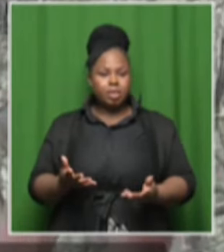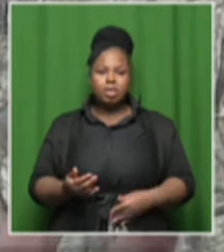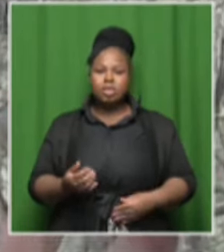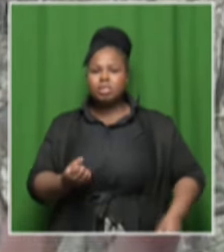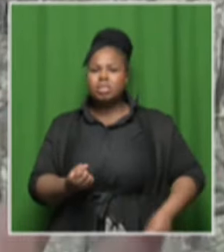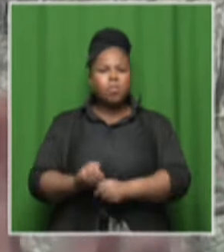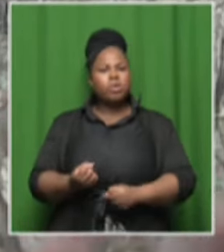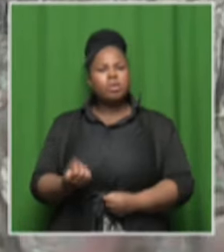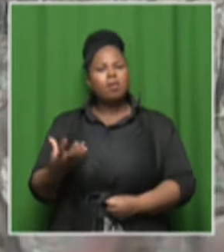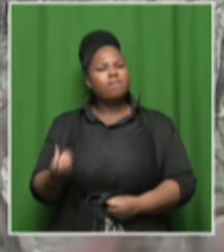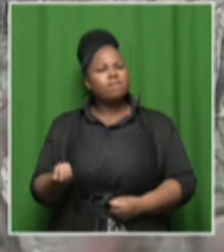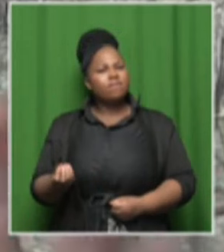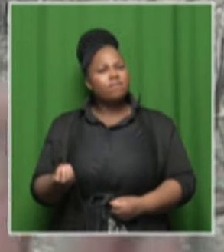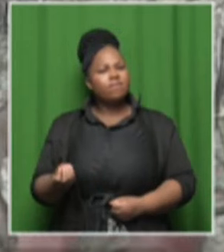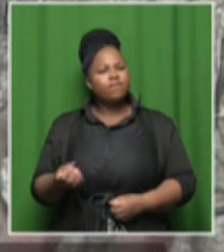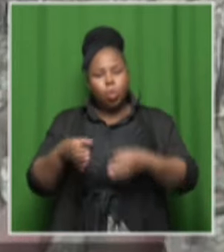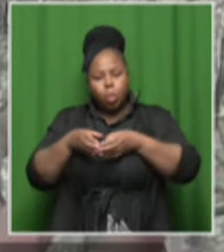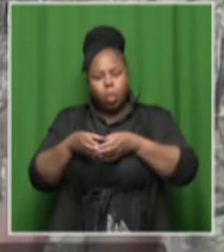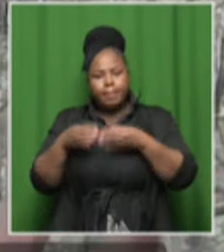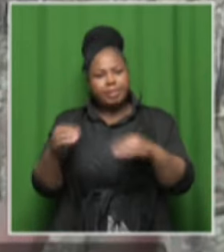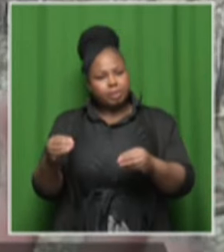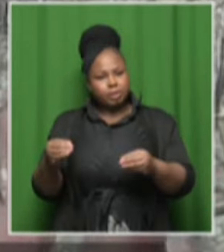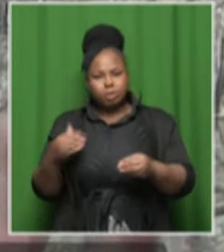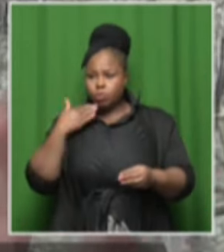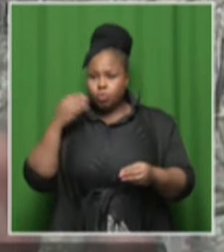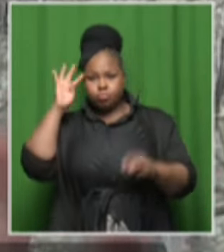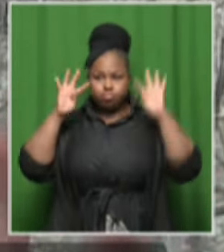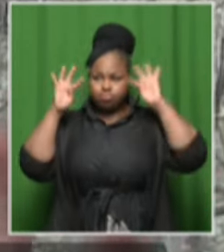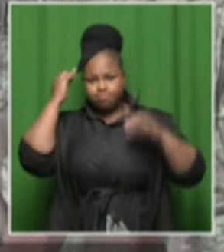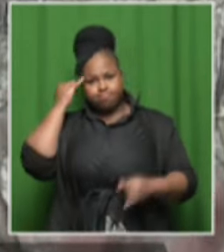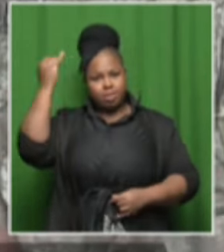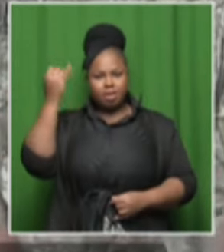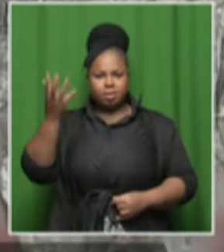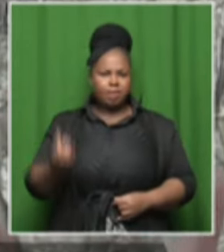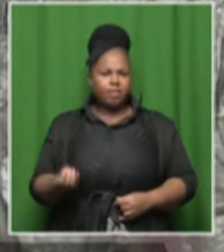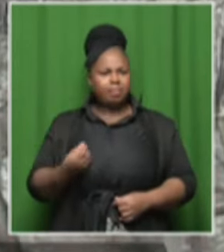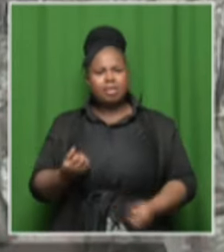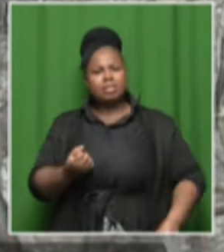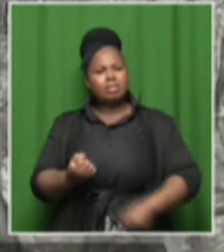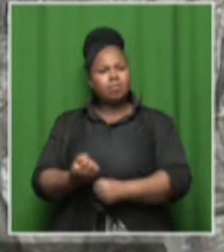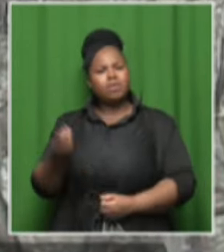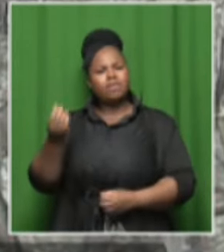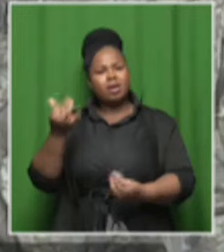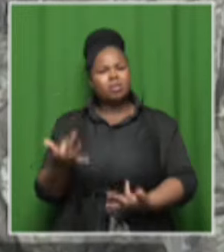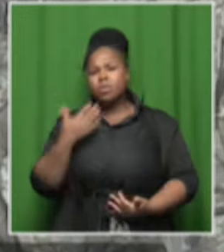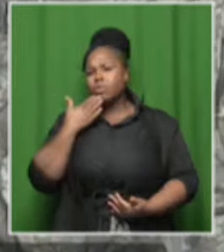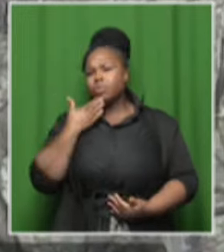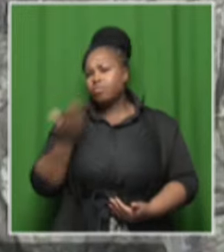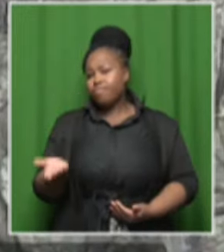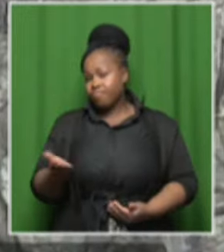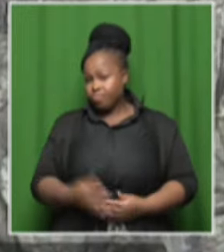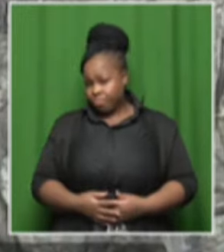small businesses that have innovative ideas that can turn those into products and services at the end of the day.